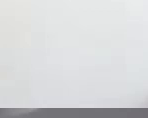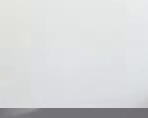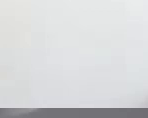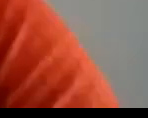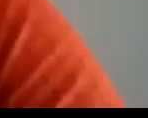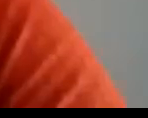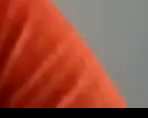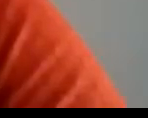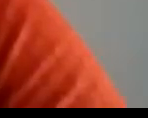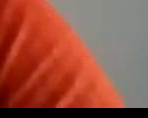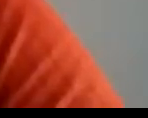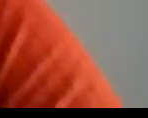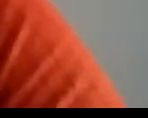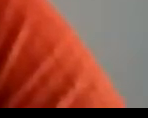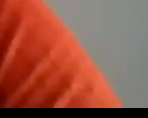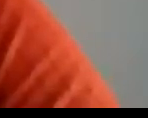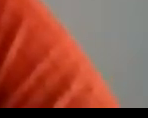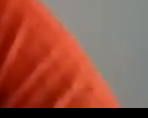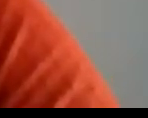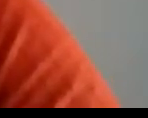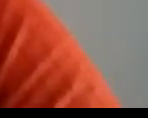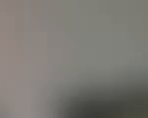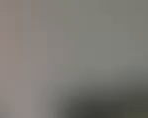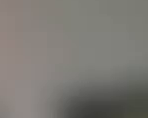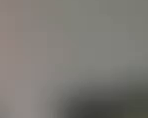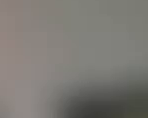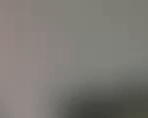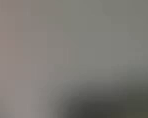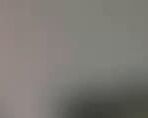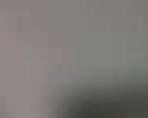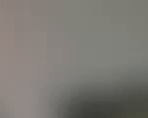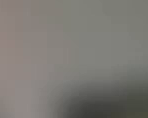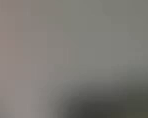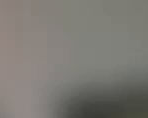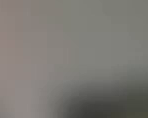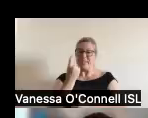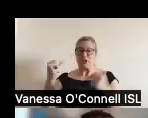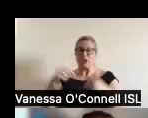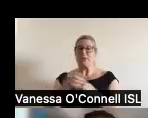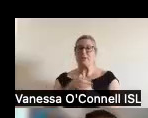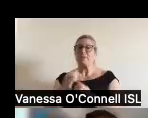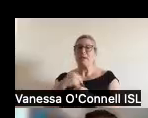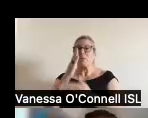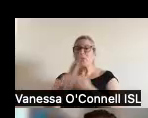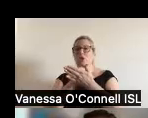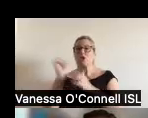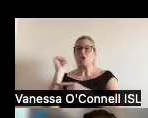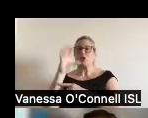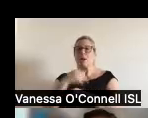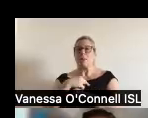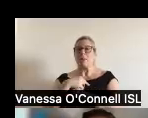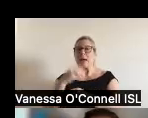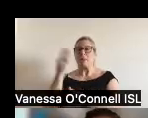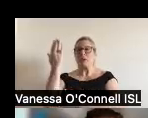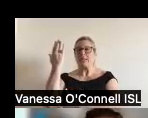Thank you very much, Rachel, for the introduction and for the invitation. I will share my presentation now. I think it